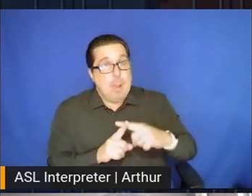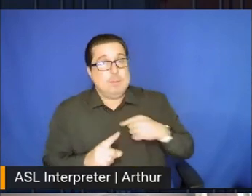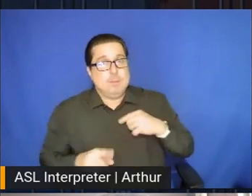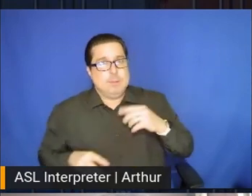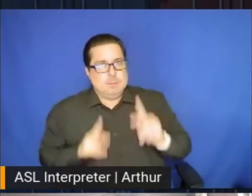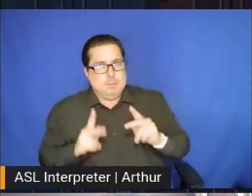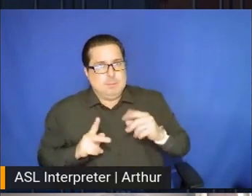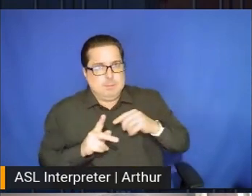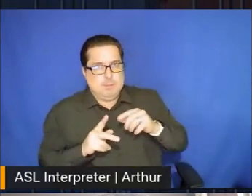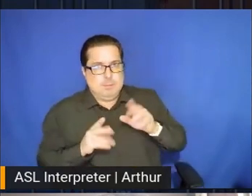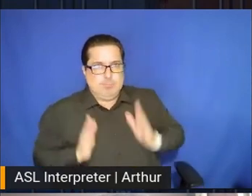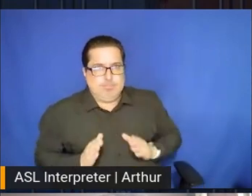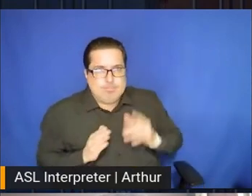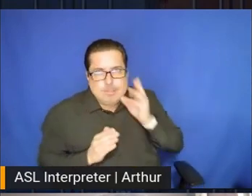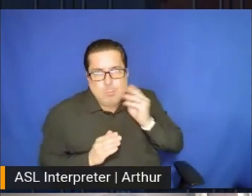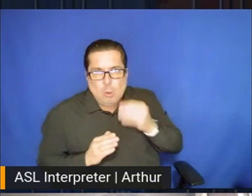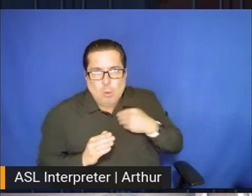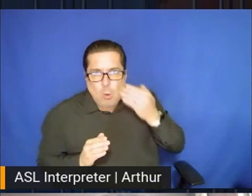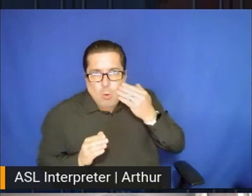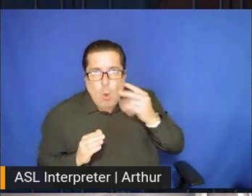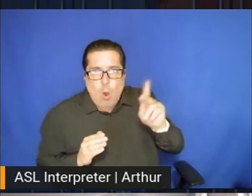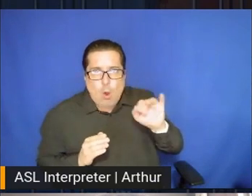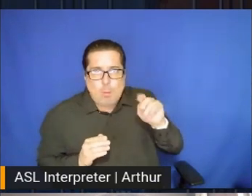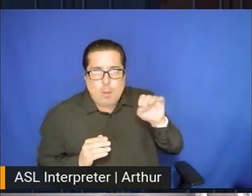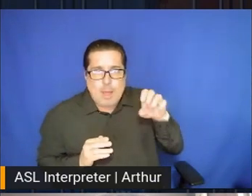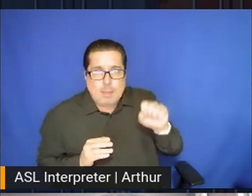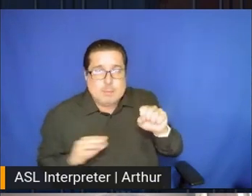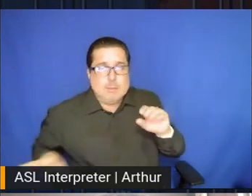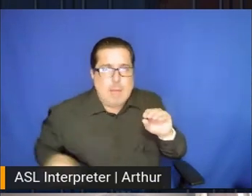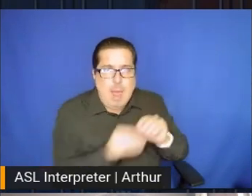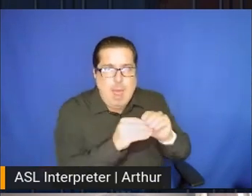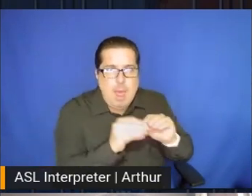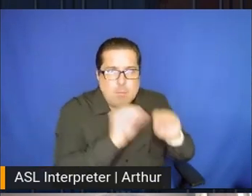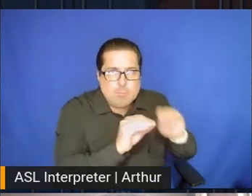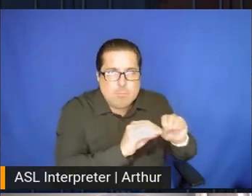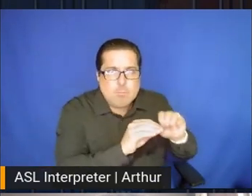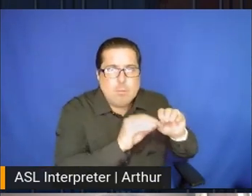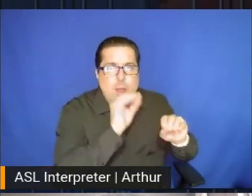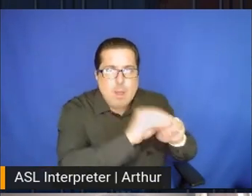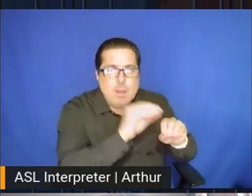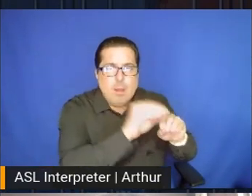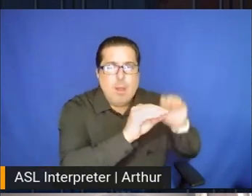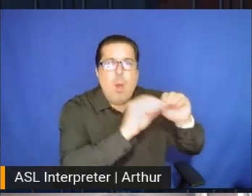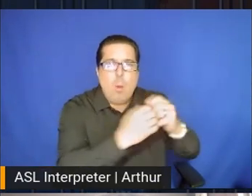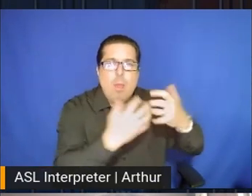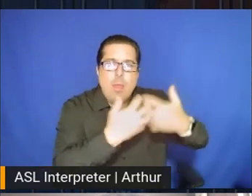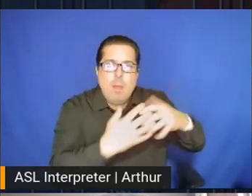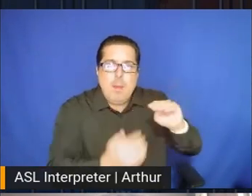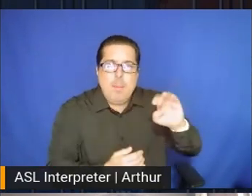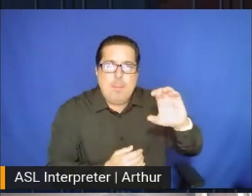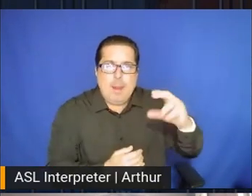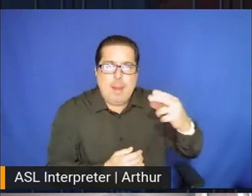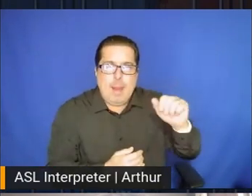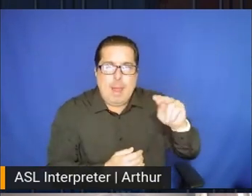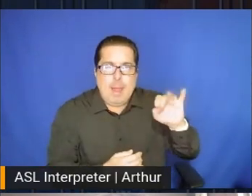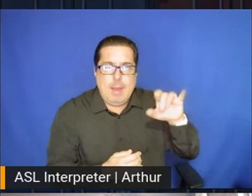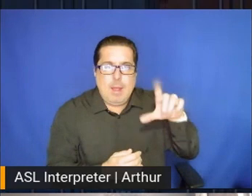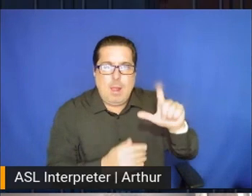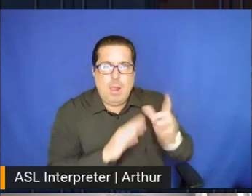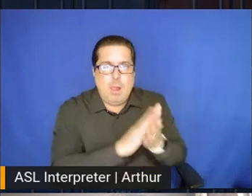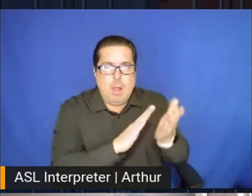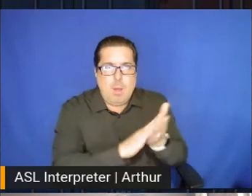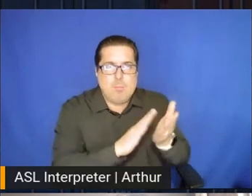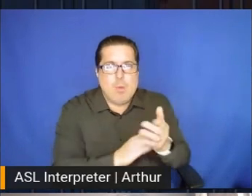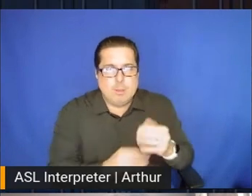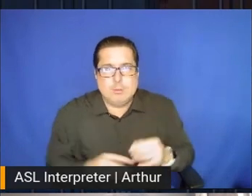simpler experience and perform implicit sort of mechanical operations. Yeah. Yeah, I think